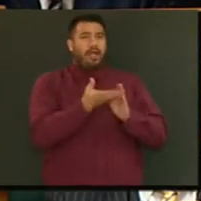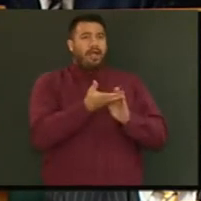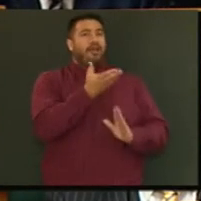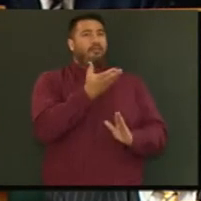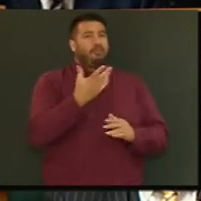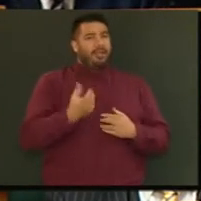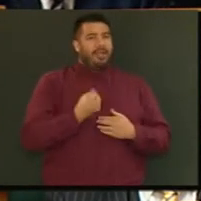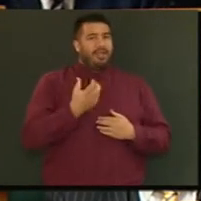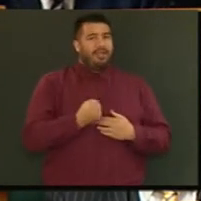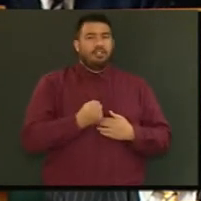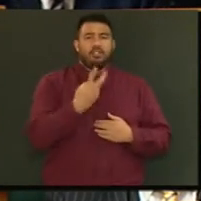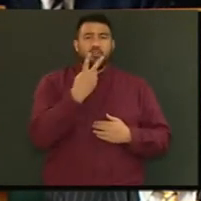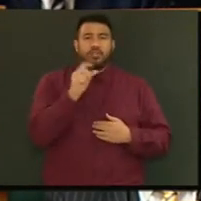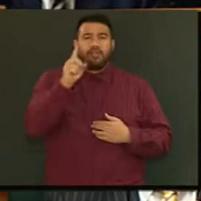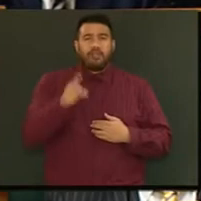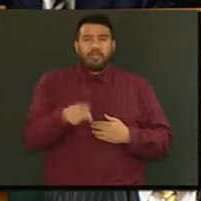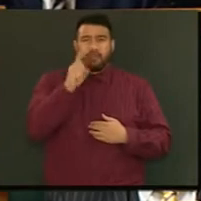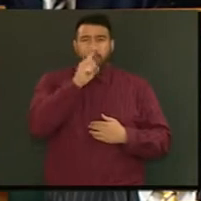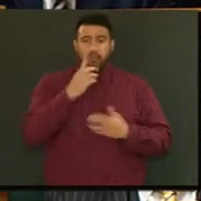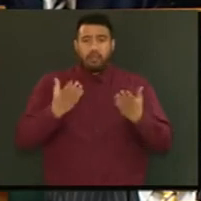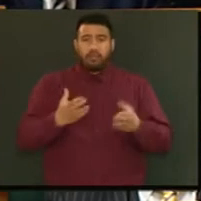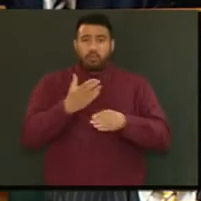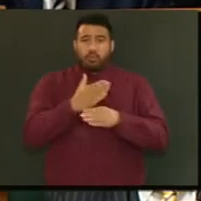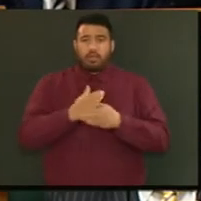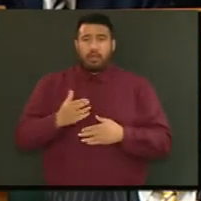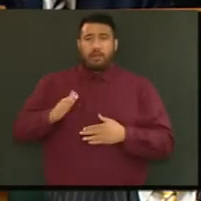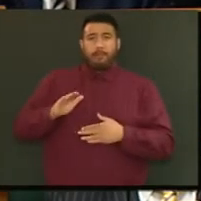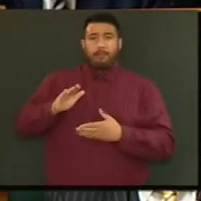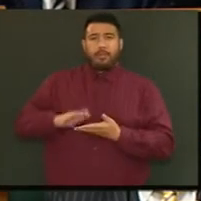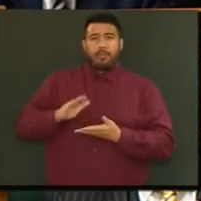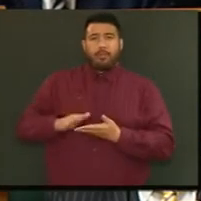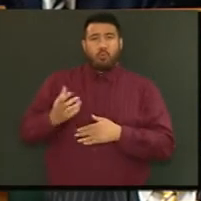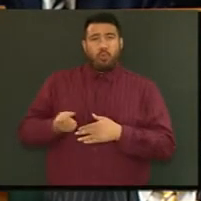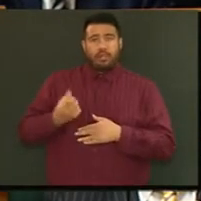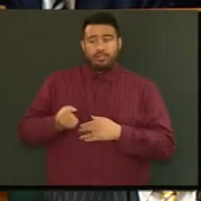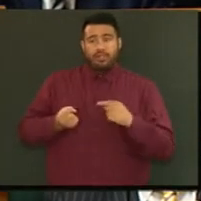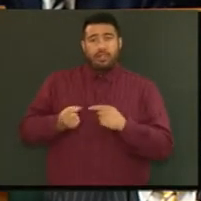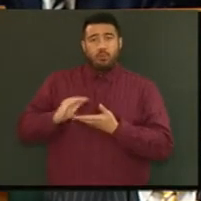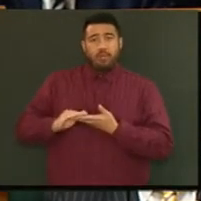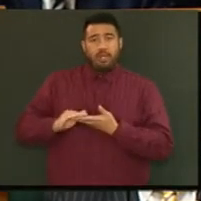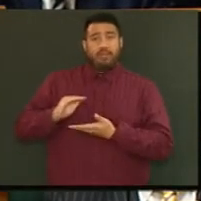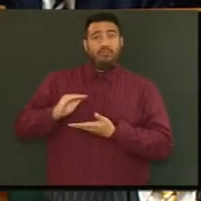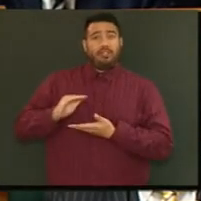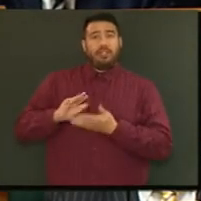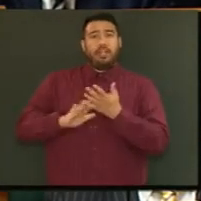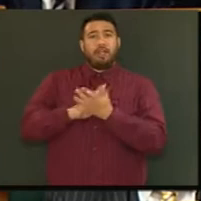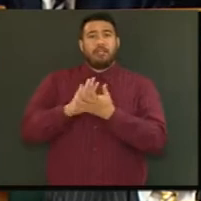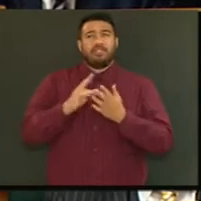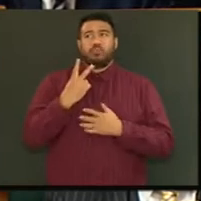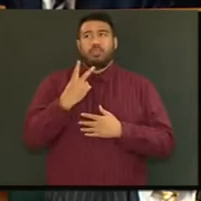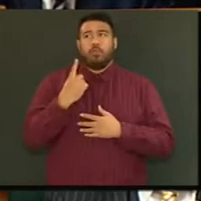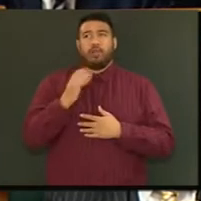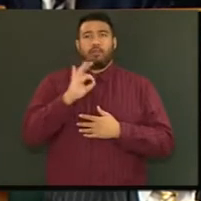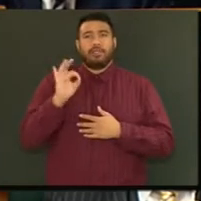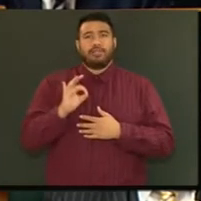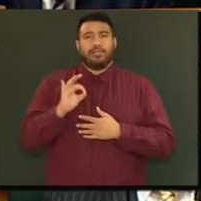For the 20,000 workers currently on the minimum wage, this increase will be at least 21%,